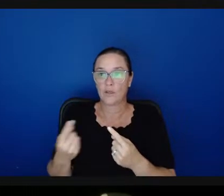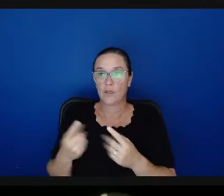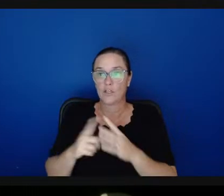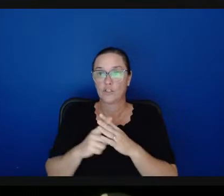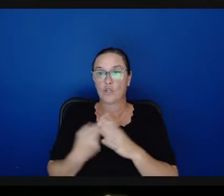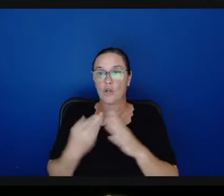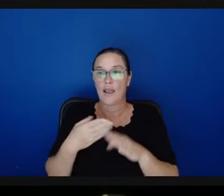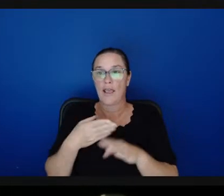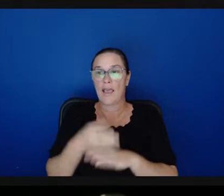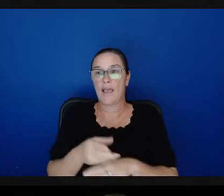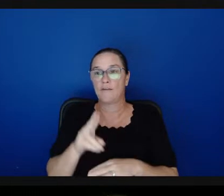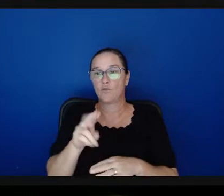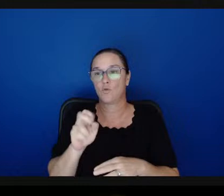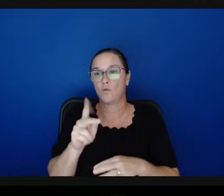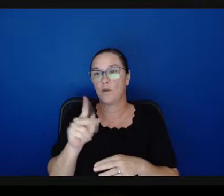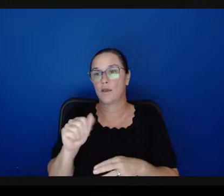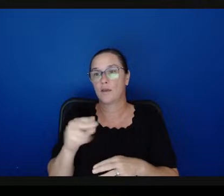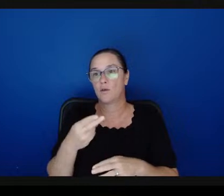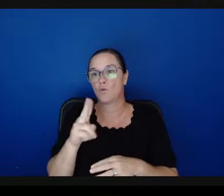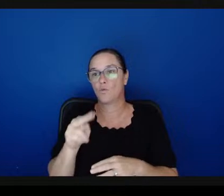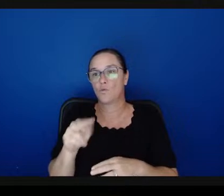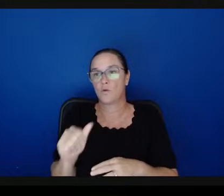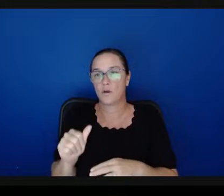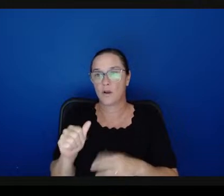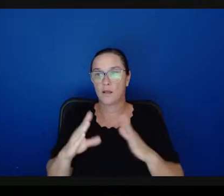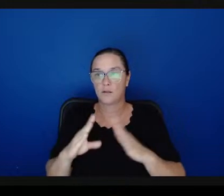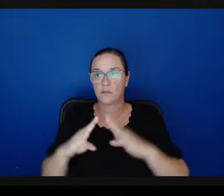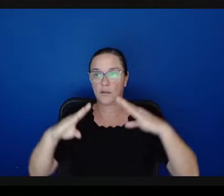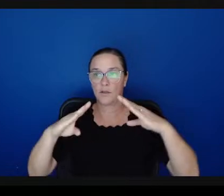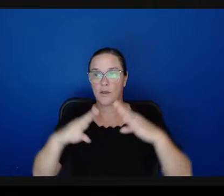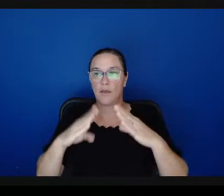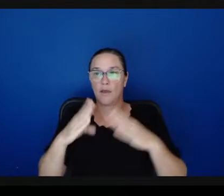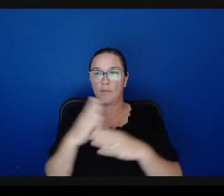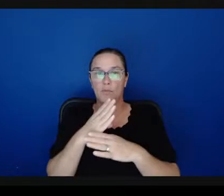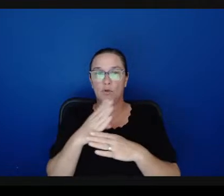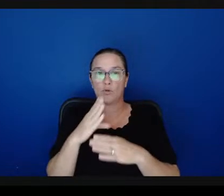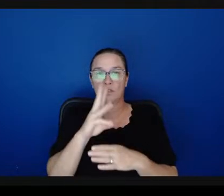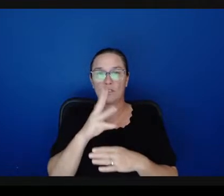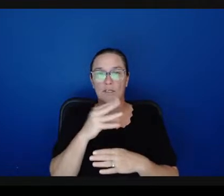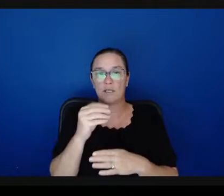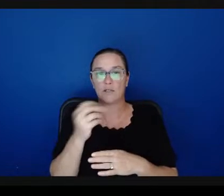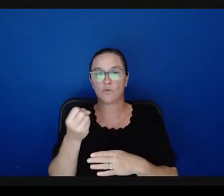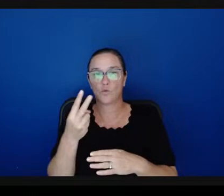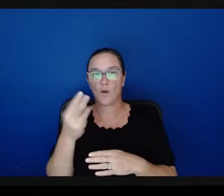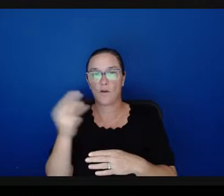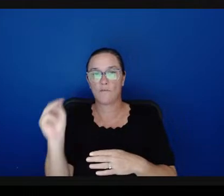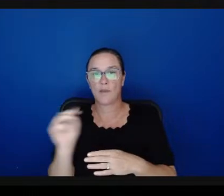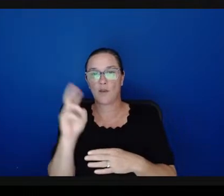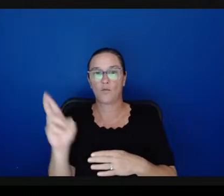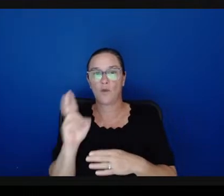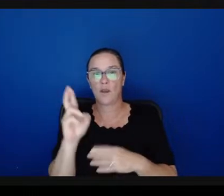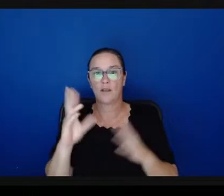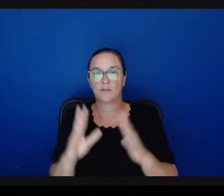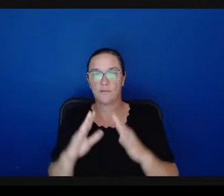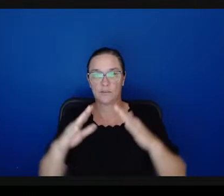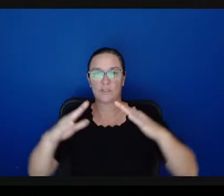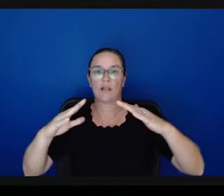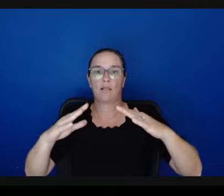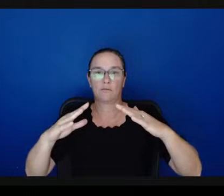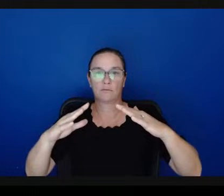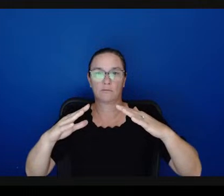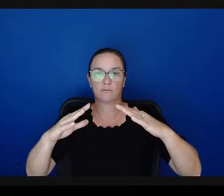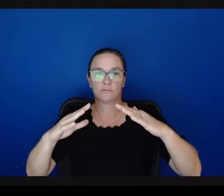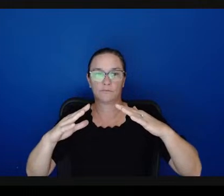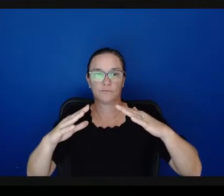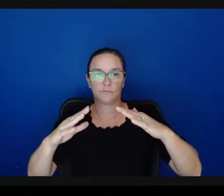after the Uēkahuna tilt meter recorded between 6 and 12 microradians of inflationary tilt. So it's not a hard line. It's